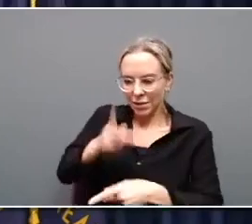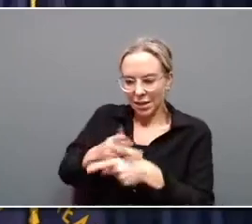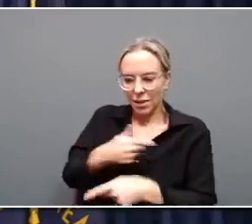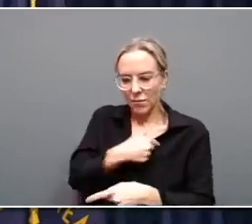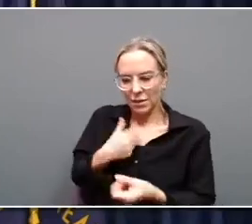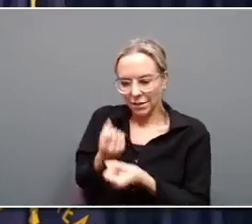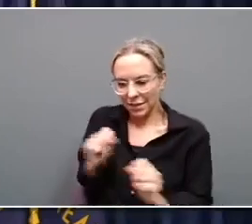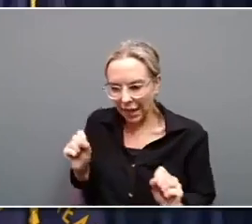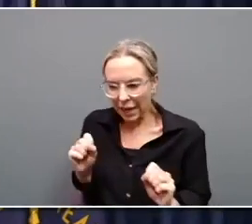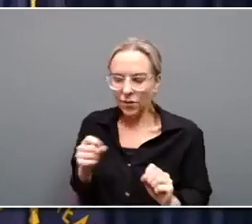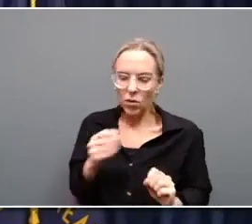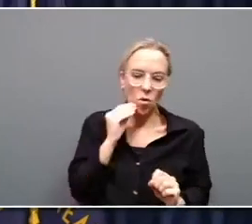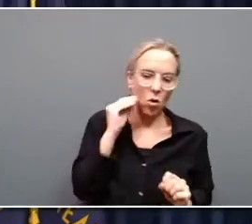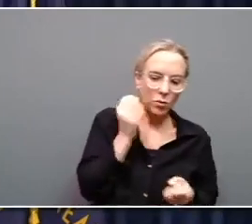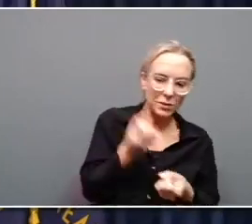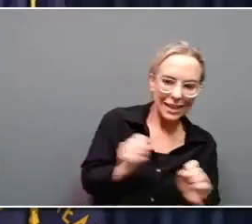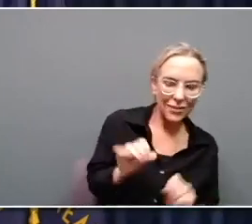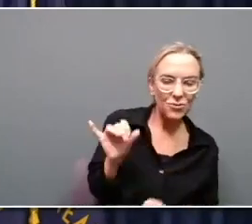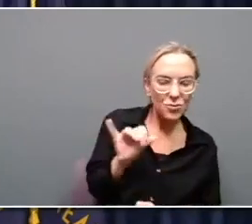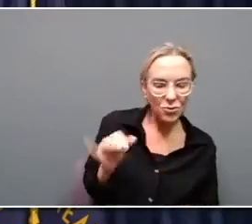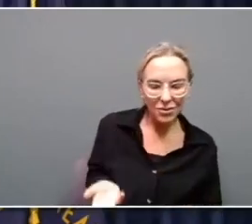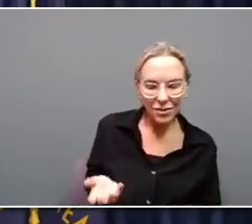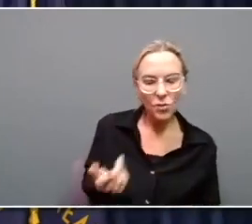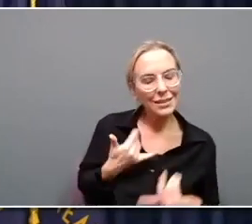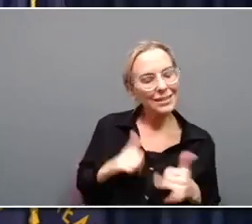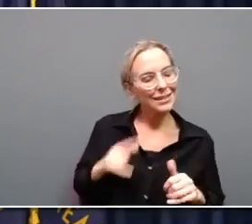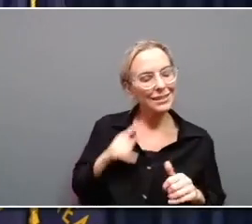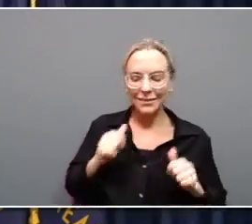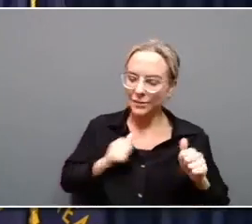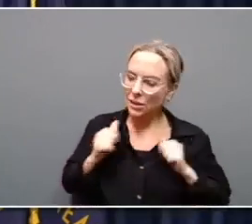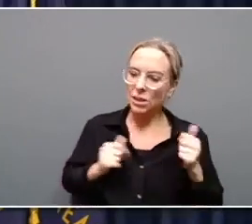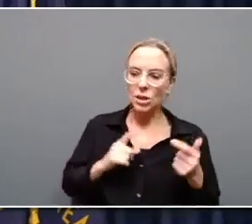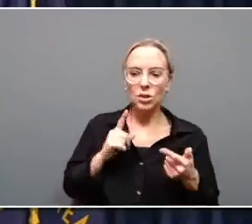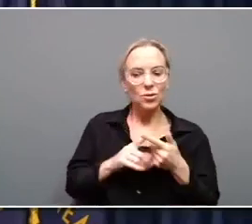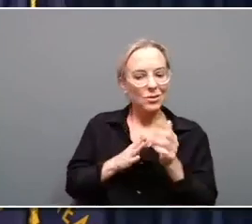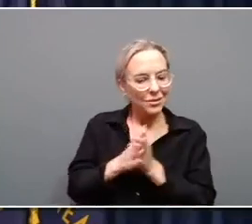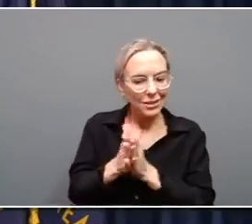safe. Though we still need to be vigilant, we have made good progress since I declared a